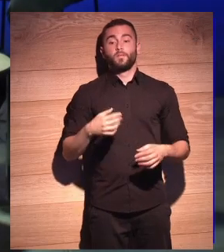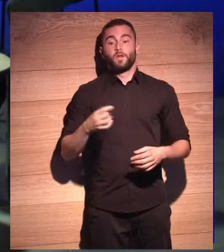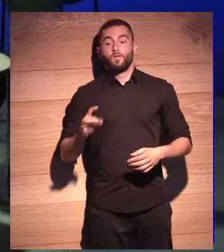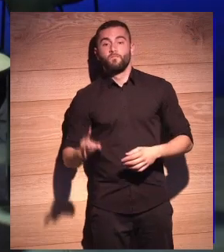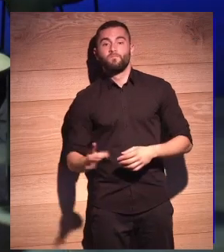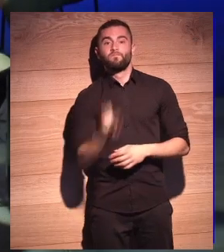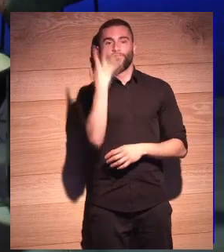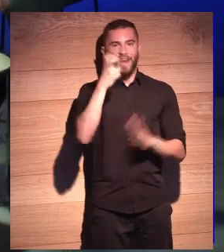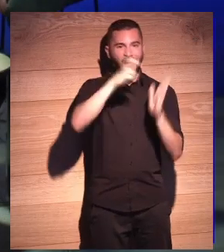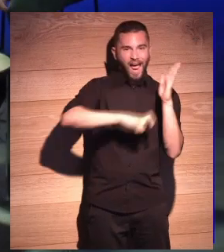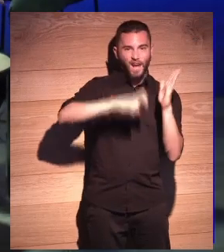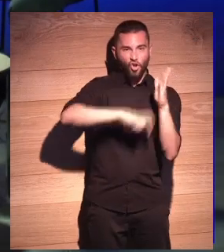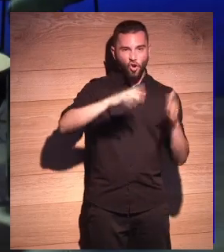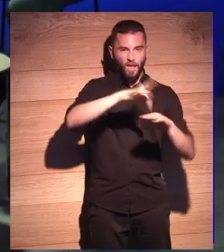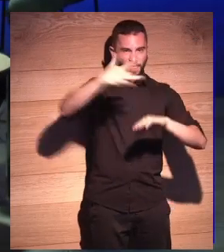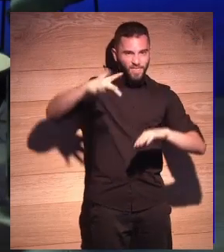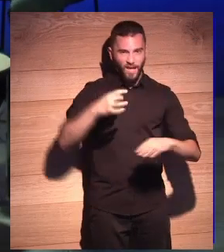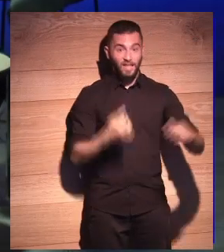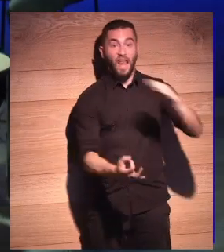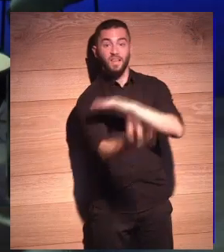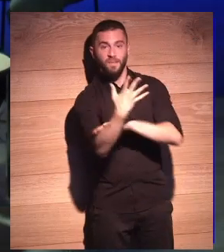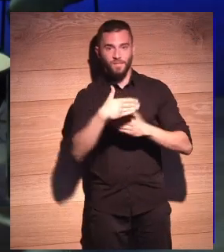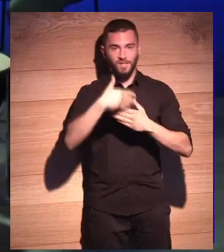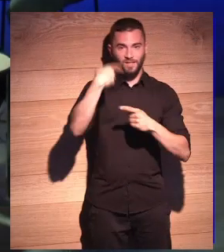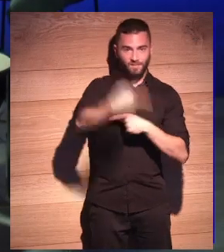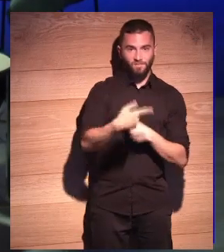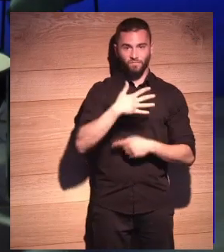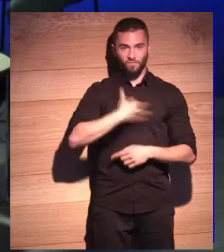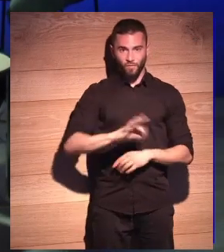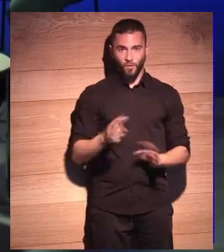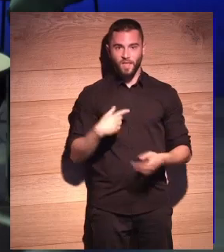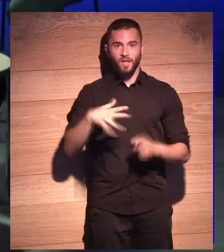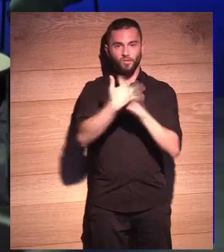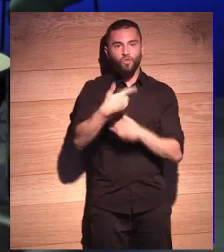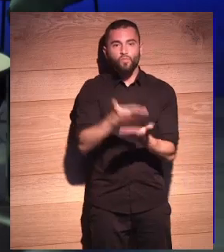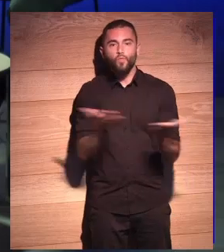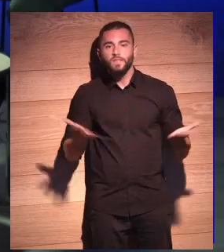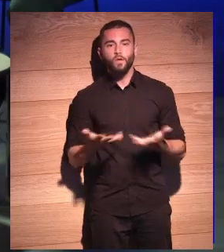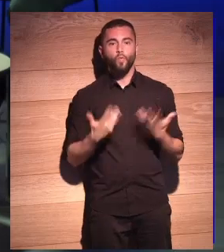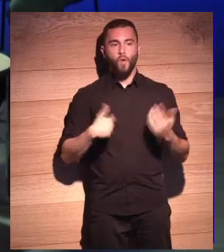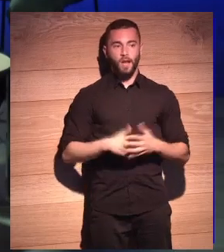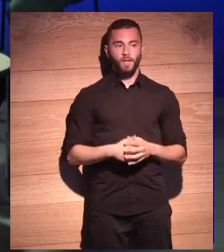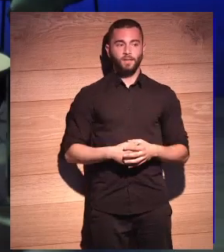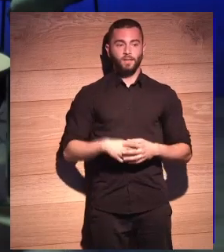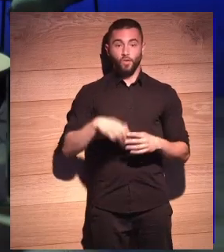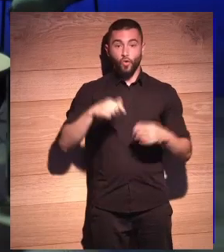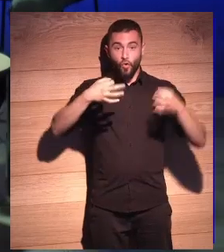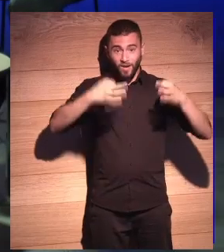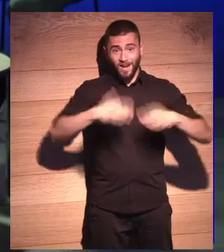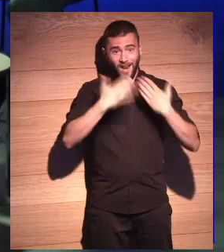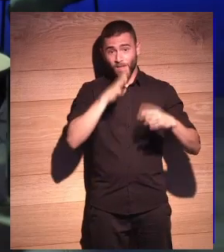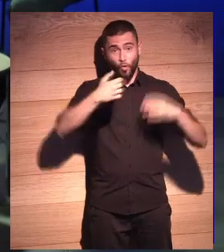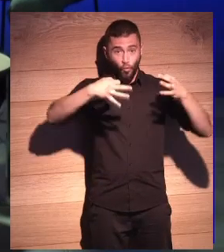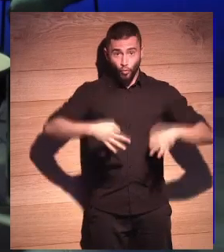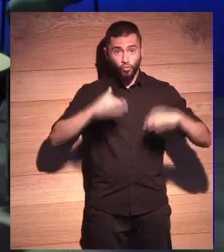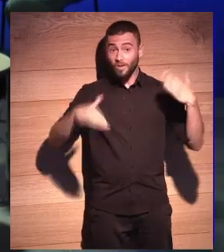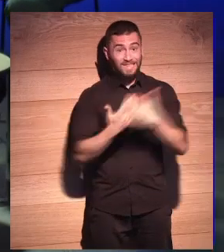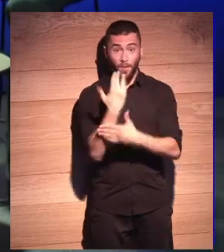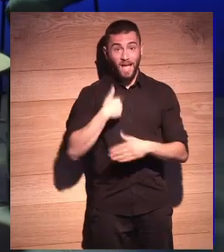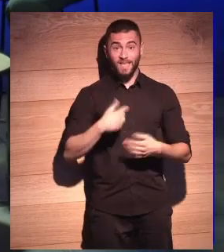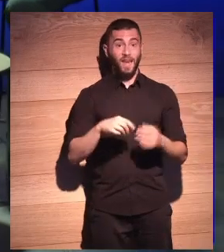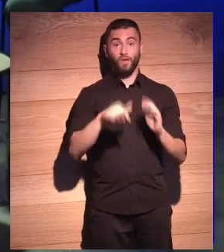to invent digital archaeology in the future. What do you think? It's fun, because this very morning I was